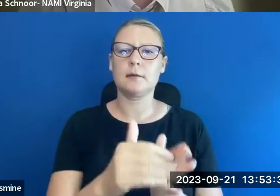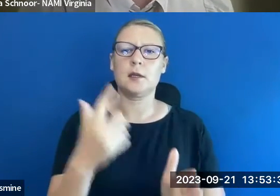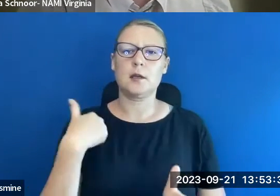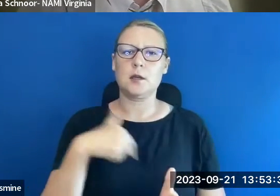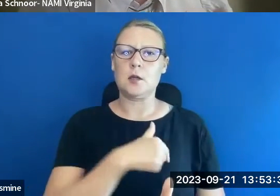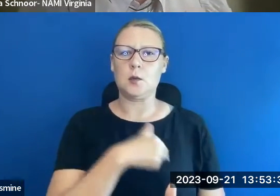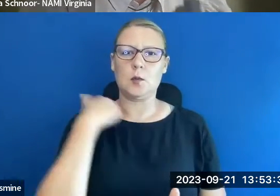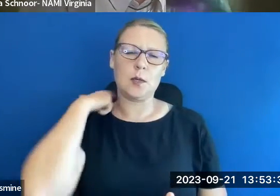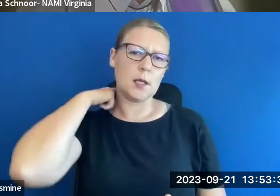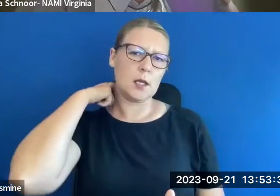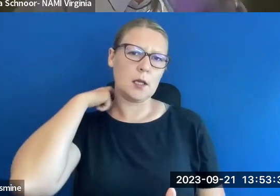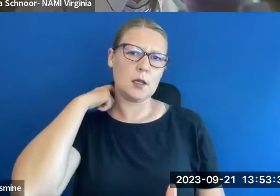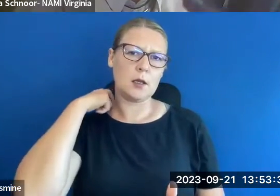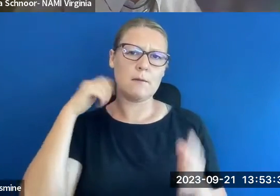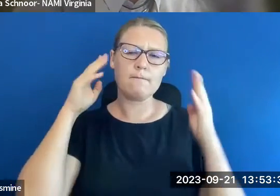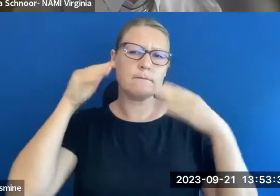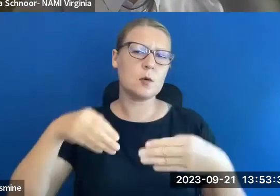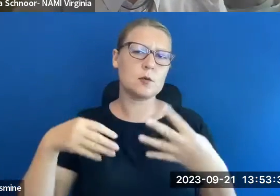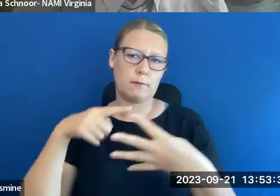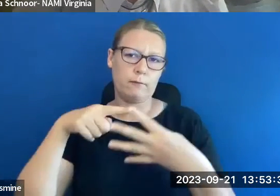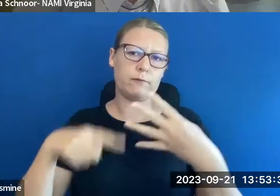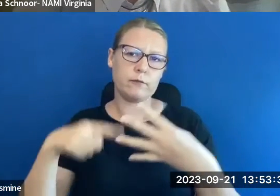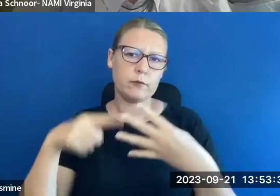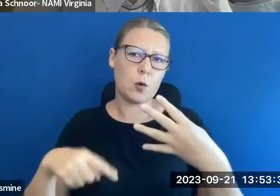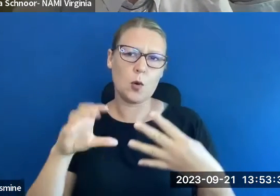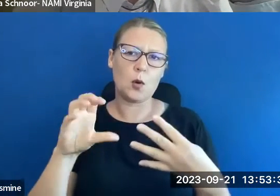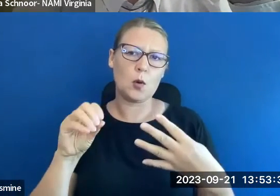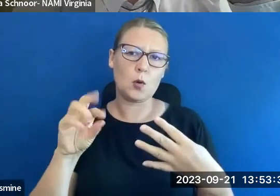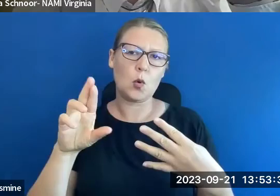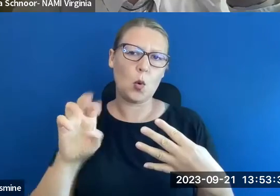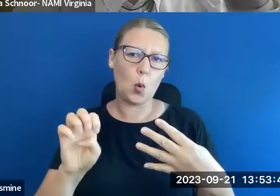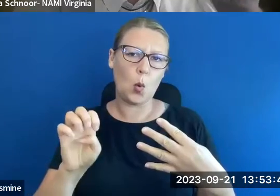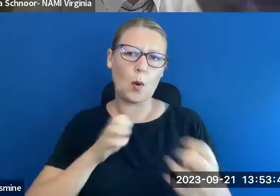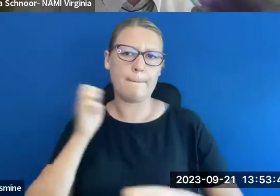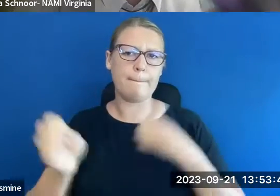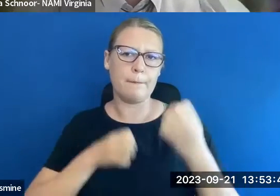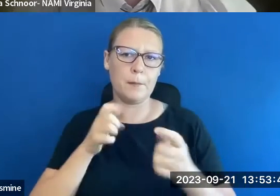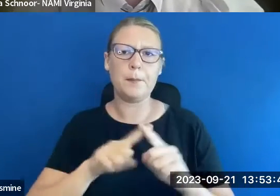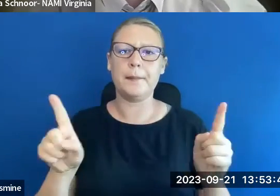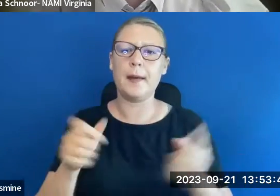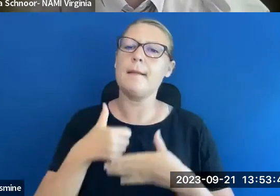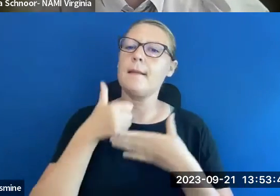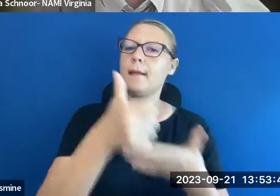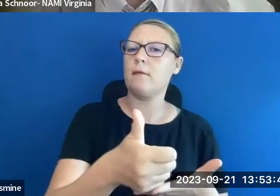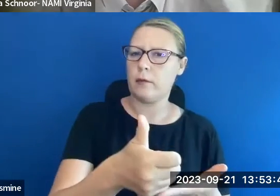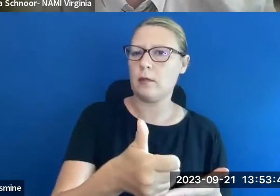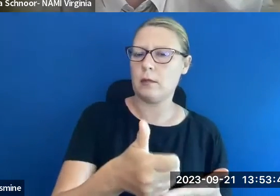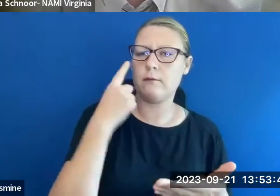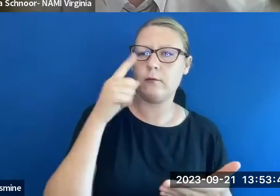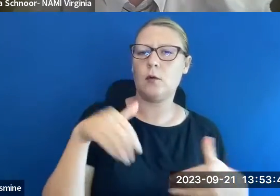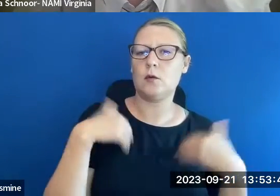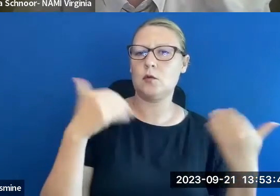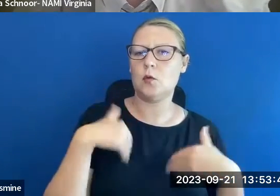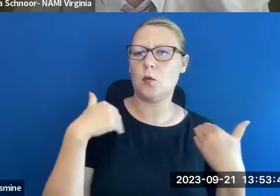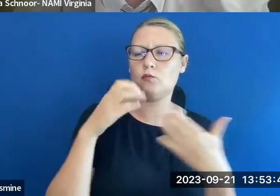focusing on 4 core emotions, but it is helpful to help youth to explore